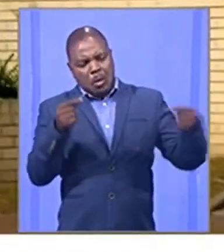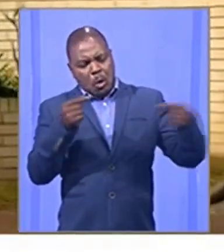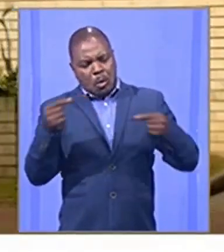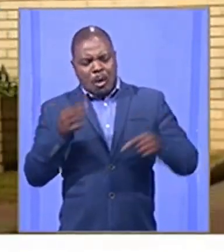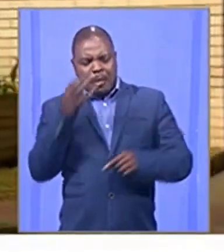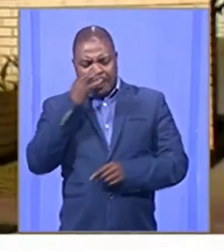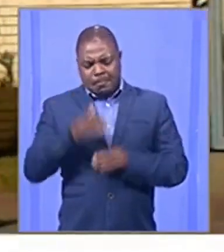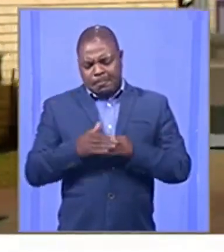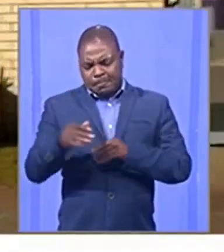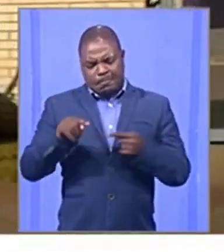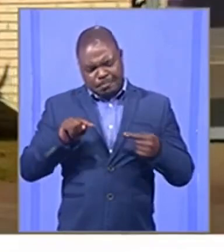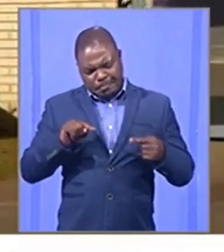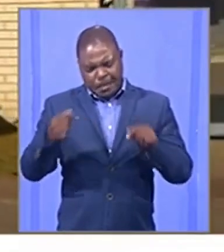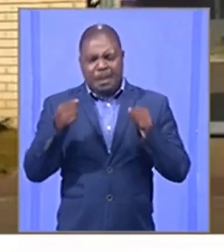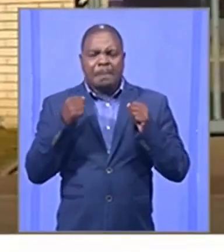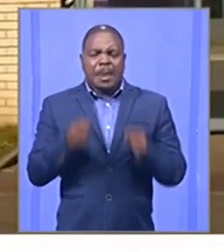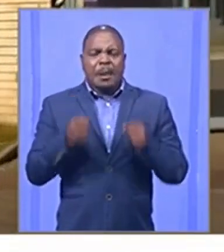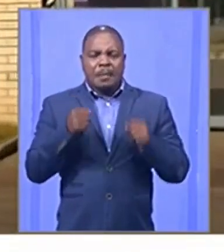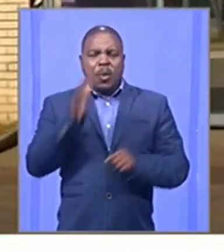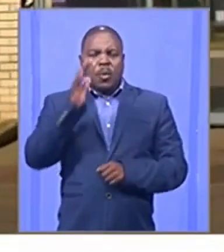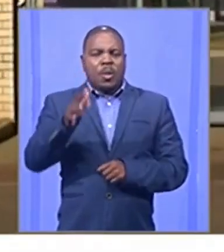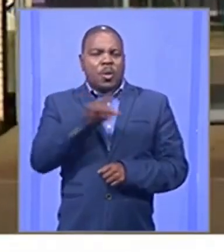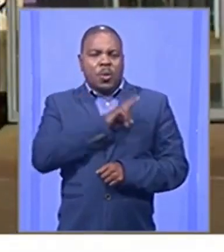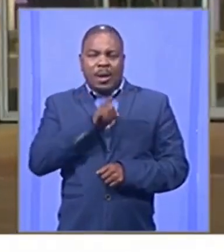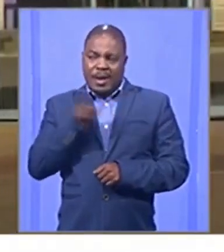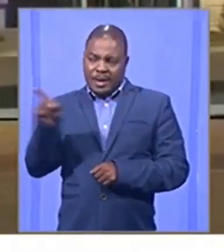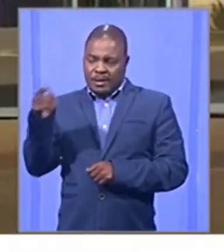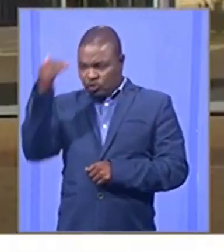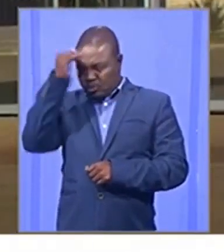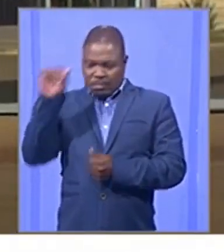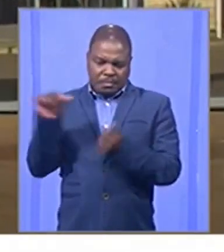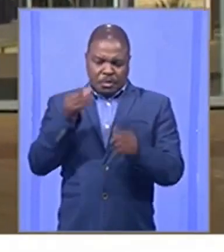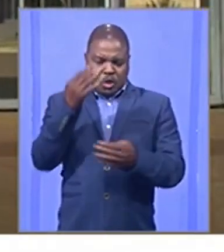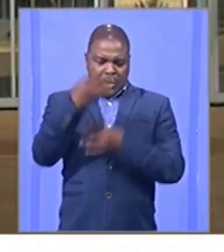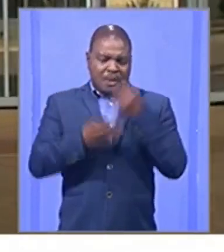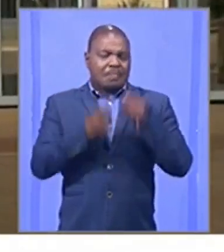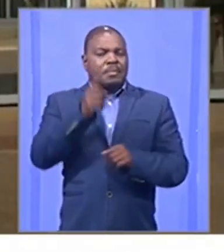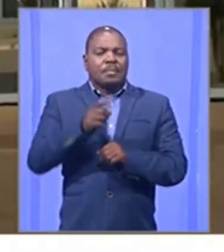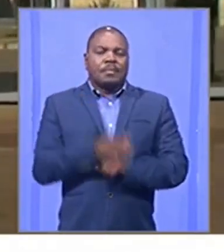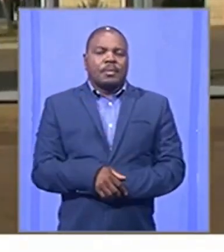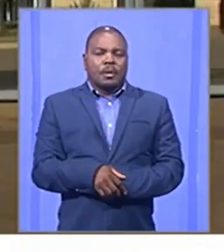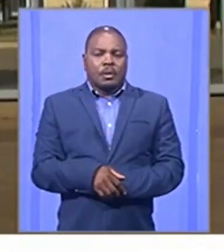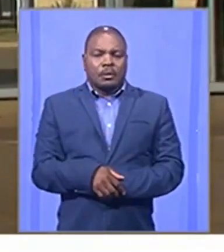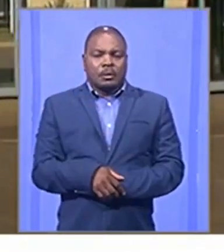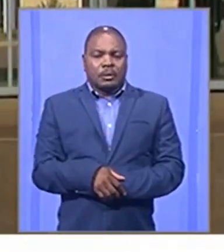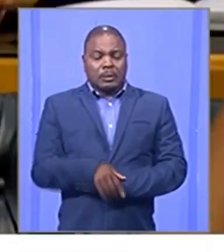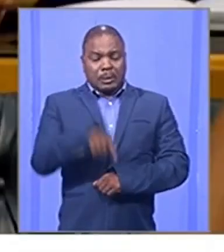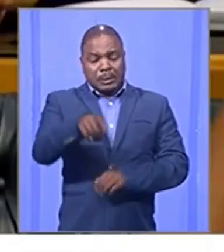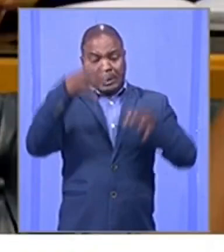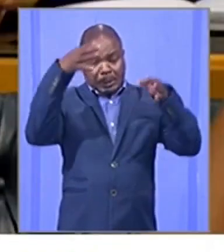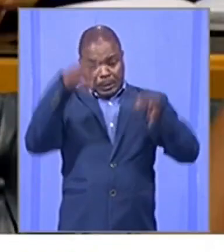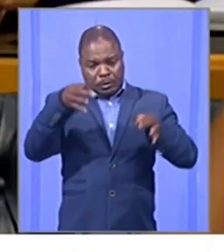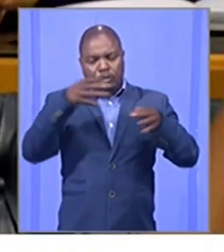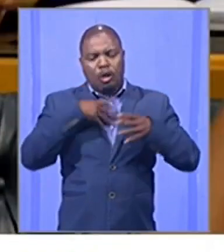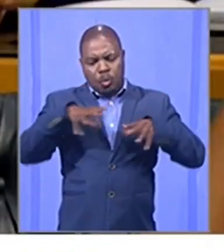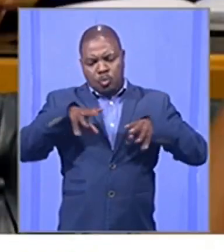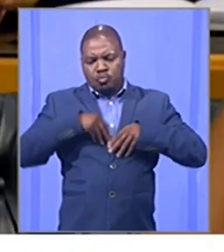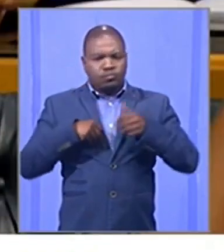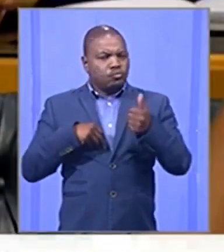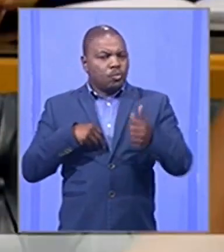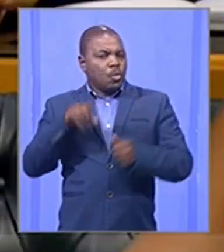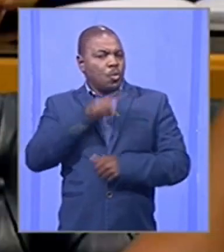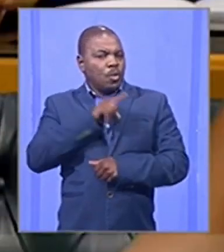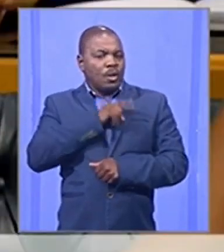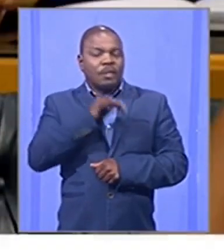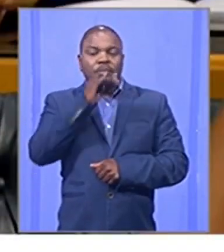ba tlile go tswelela ka go tsaya dikgato fa Zuma a sa boele kwa kgolegelong. We welcome this judgment because finally we hope it's going to